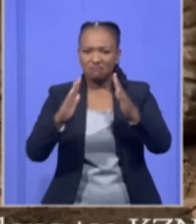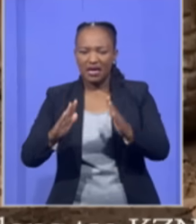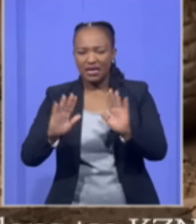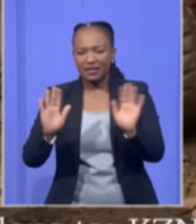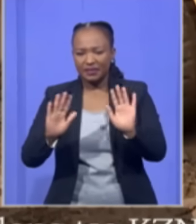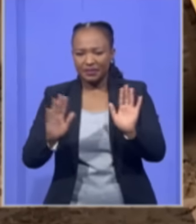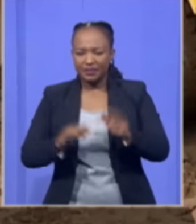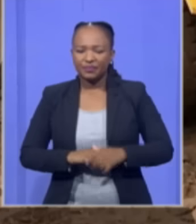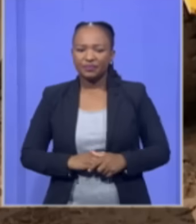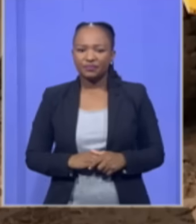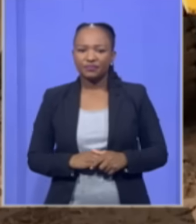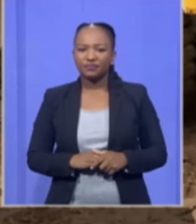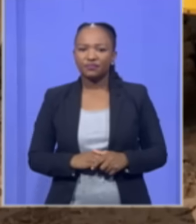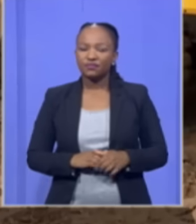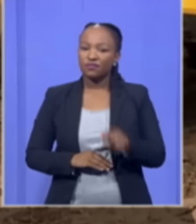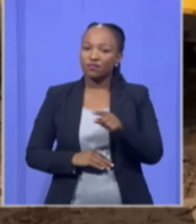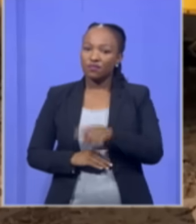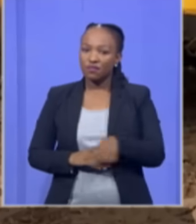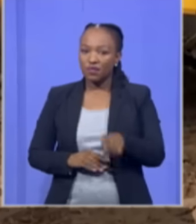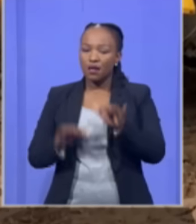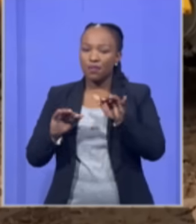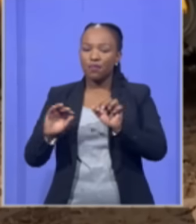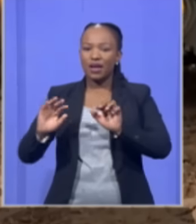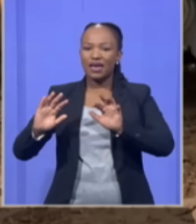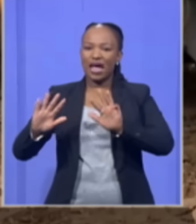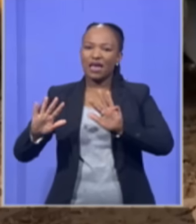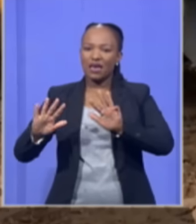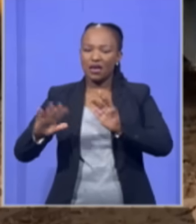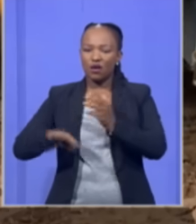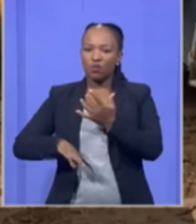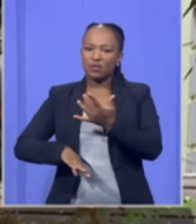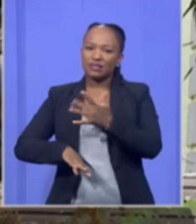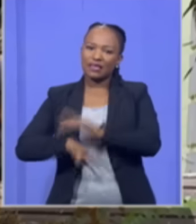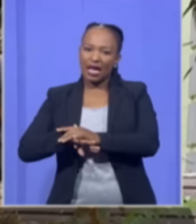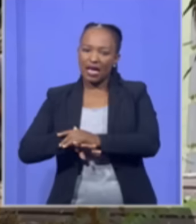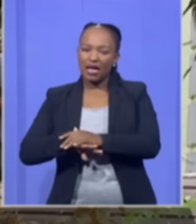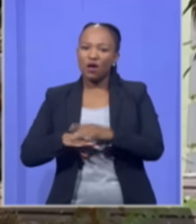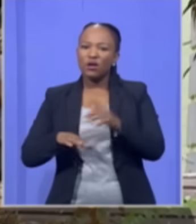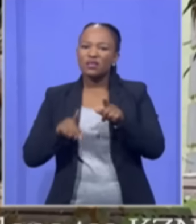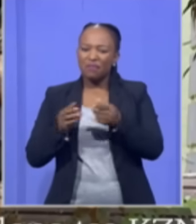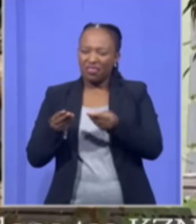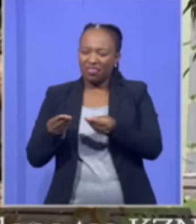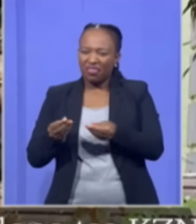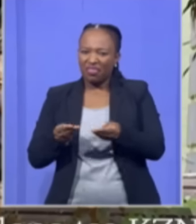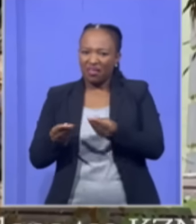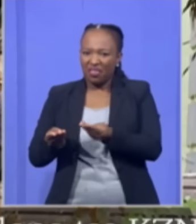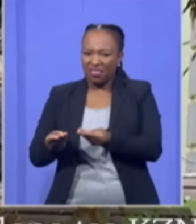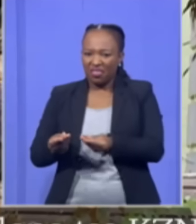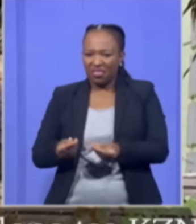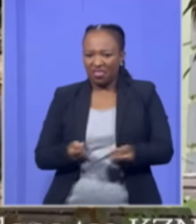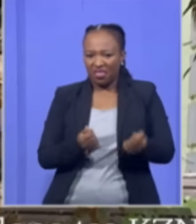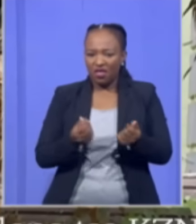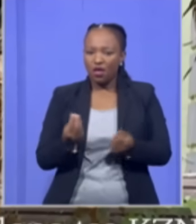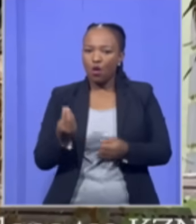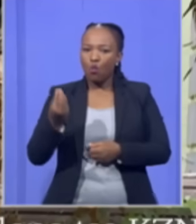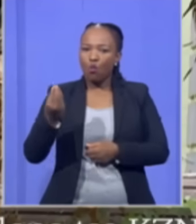Hara batho ba robong ba hlokahetseng dipuleng tse matla le ho ritsa ha seretse ho kinyeletsa ngwana ya dilemo